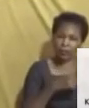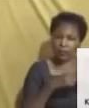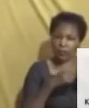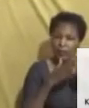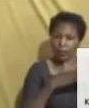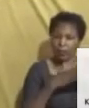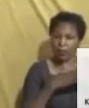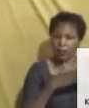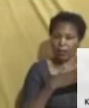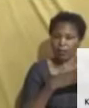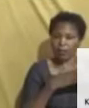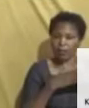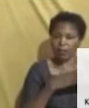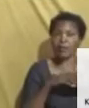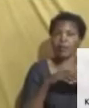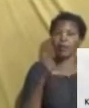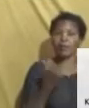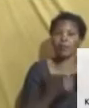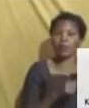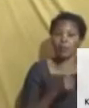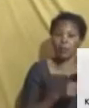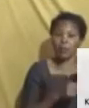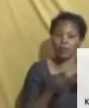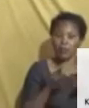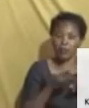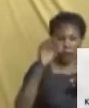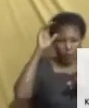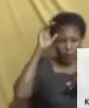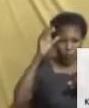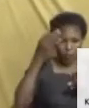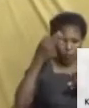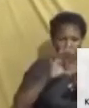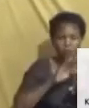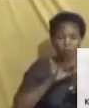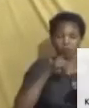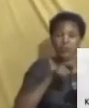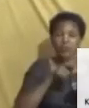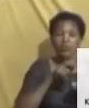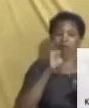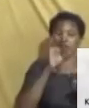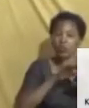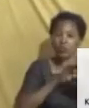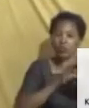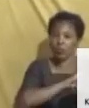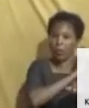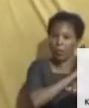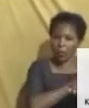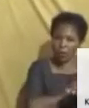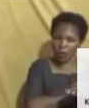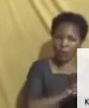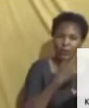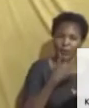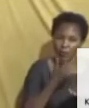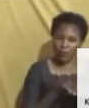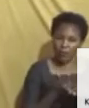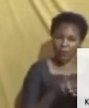169, the problem and concept of the constituent power, he says,